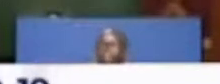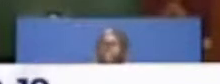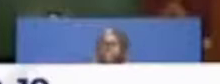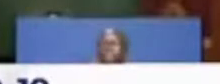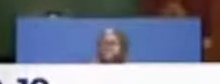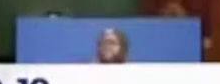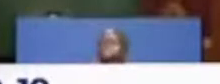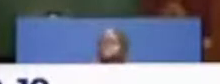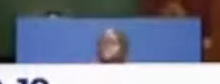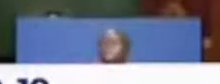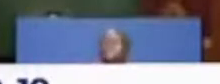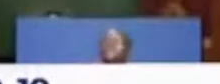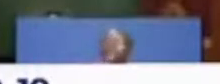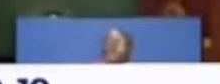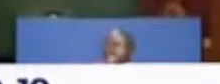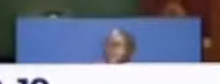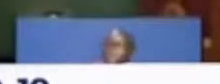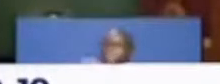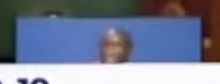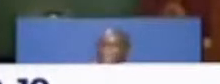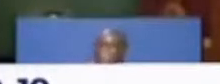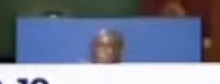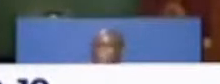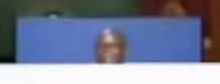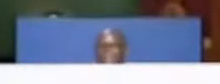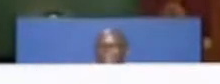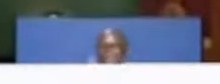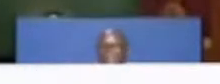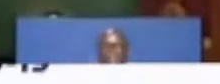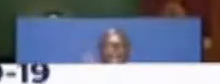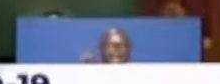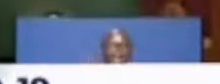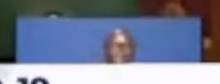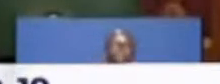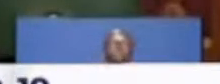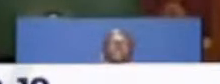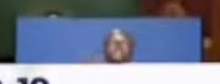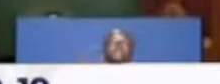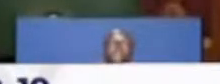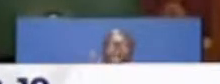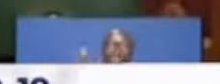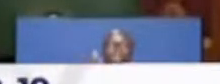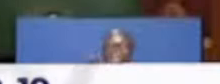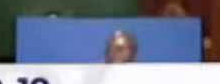economy. A blue economy strategy is set to reclaim all fish landing sites